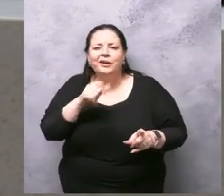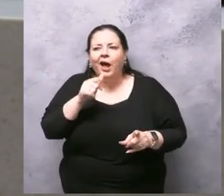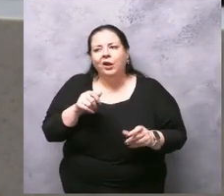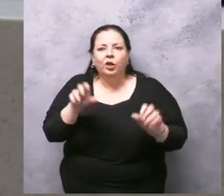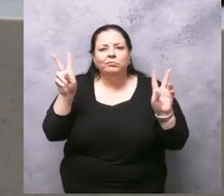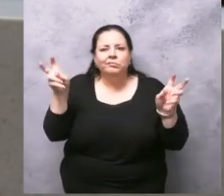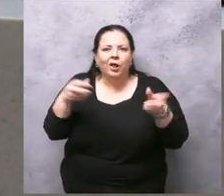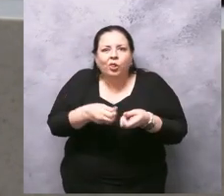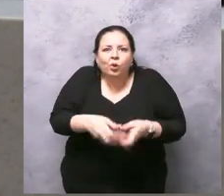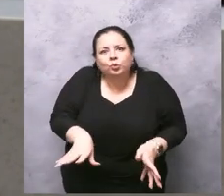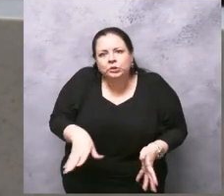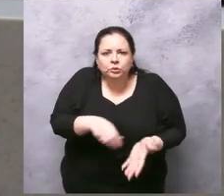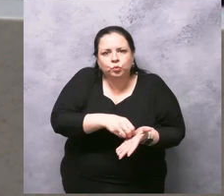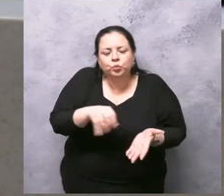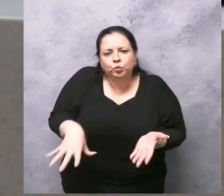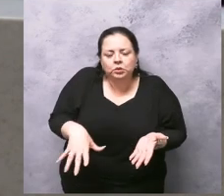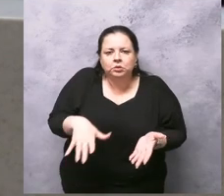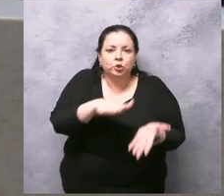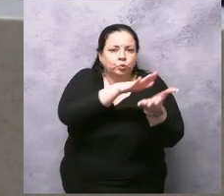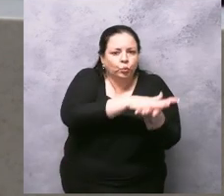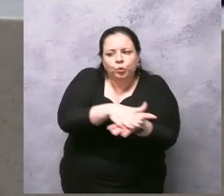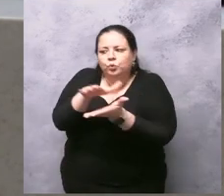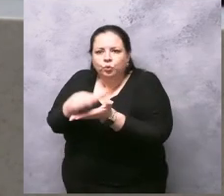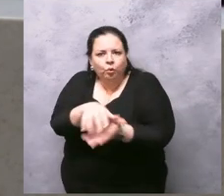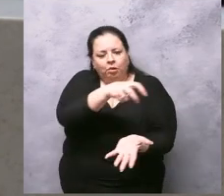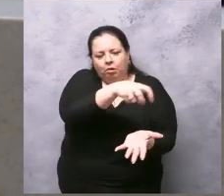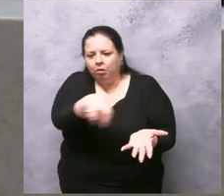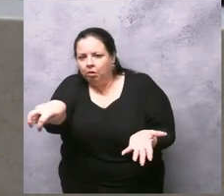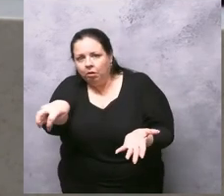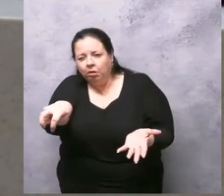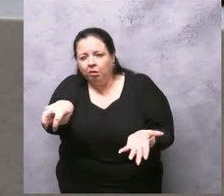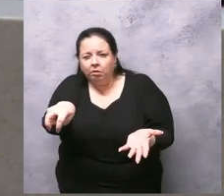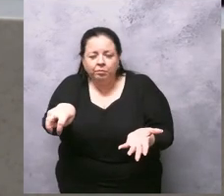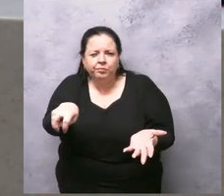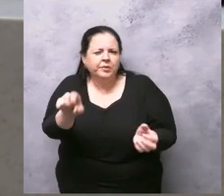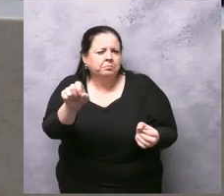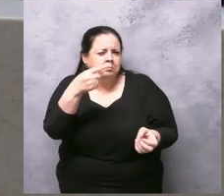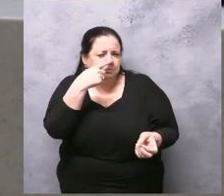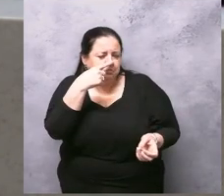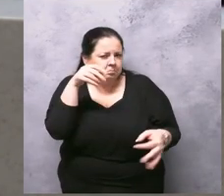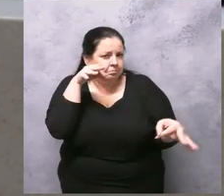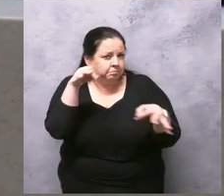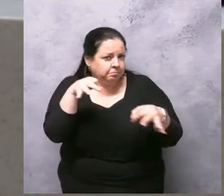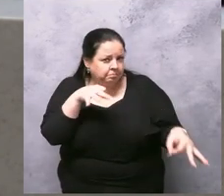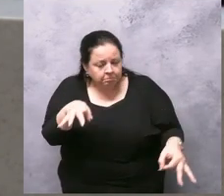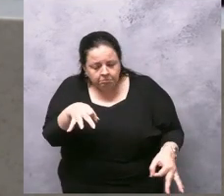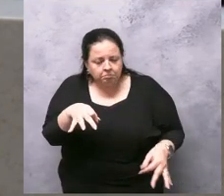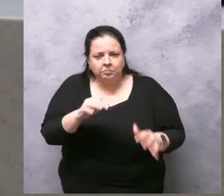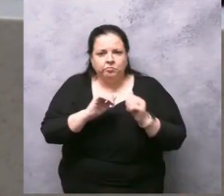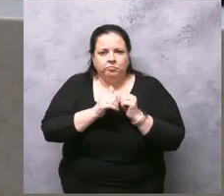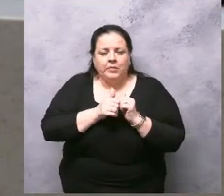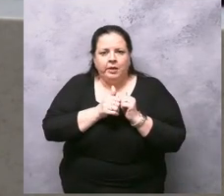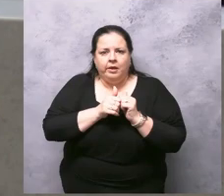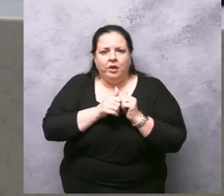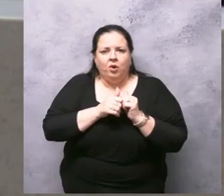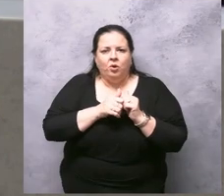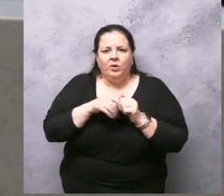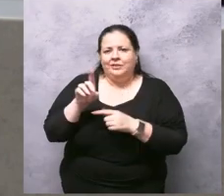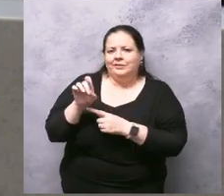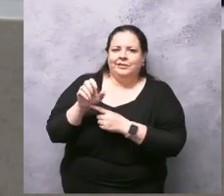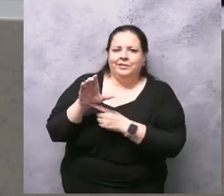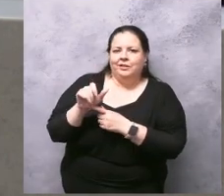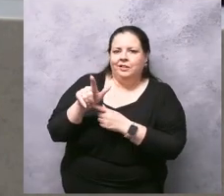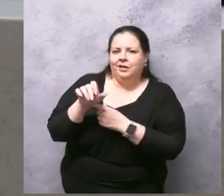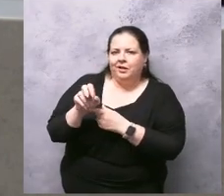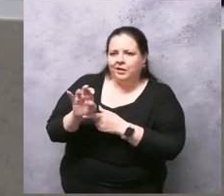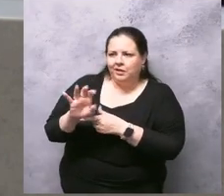schools? Excuse me, we're not necessarily losing kids overall. Maybe they're just moving from one school to the other. Can you go into a little bit into what factors went into decline projections